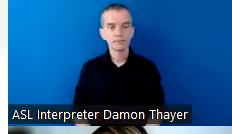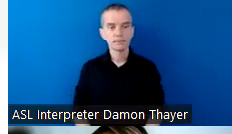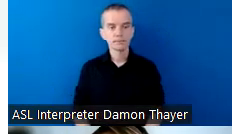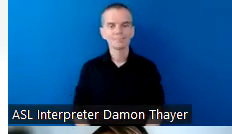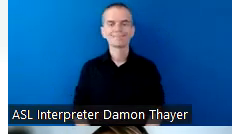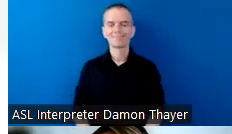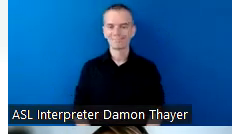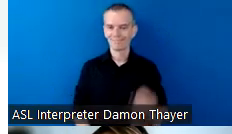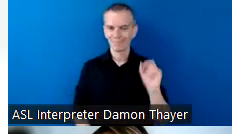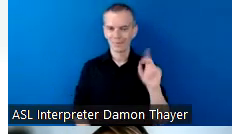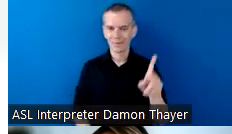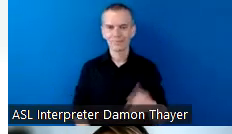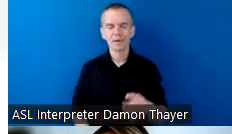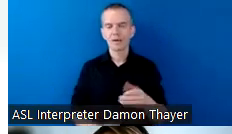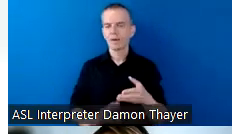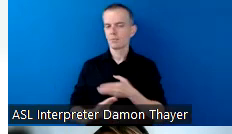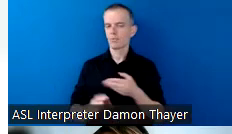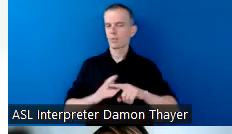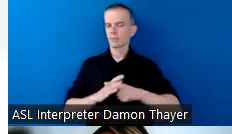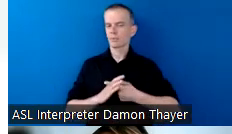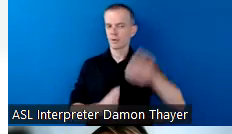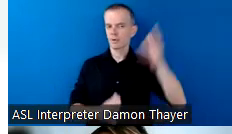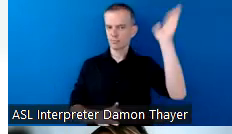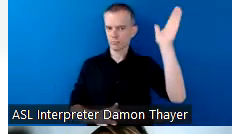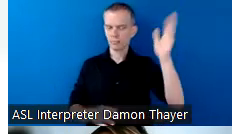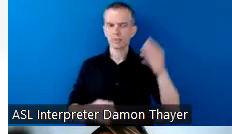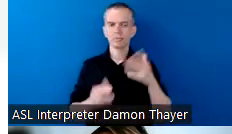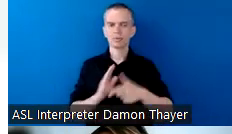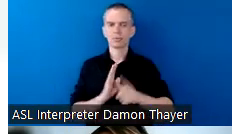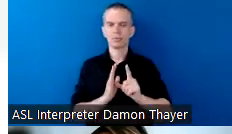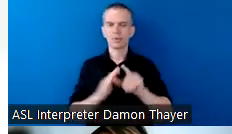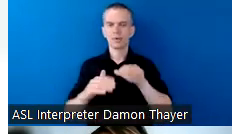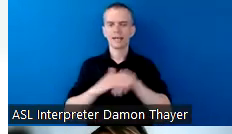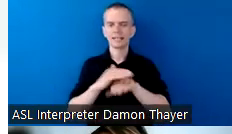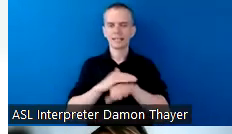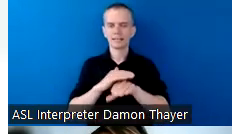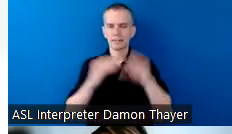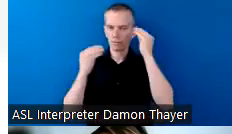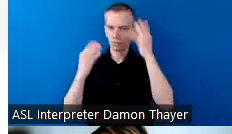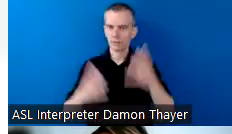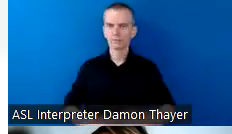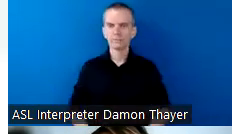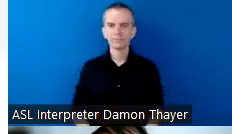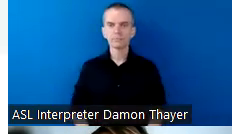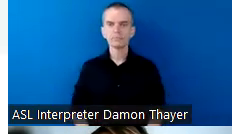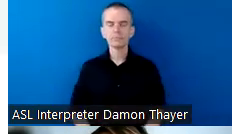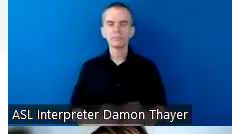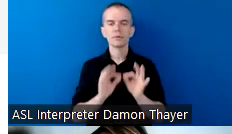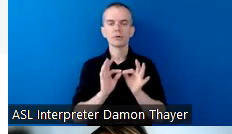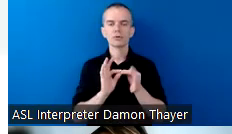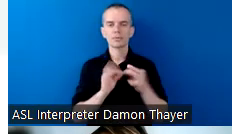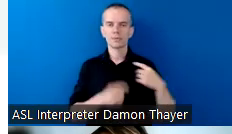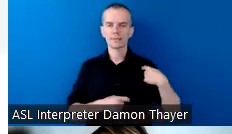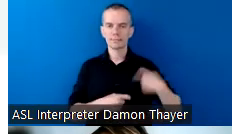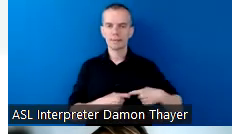All right, so before we get started, let's review the accessibility information. For interpretation in